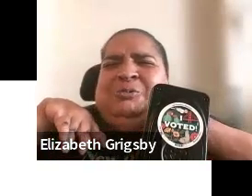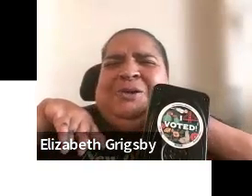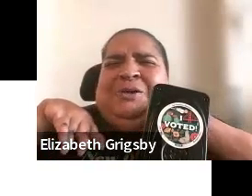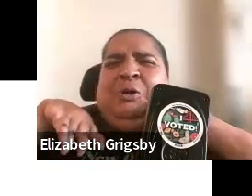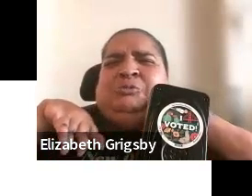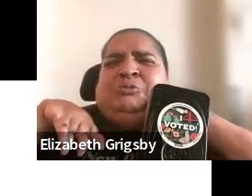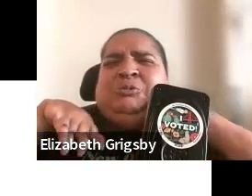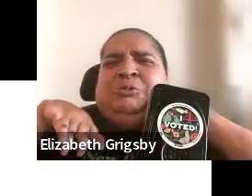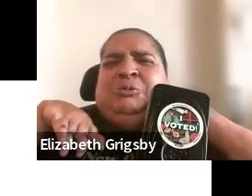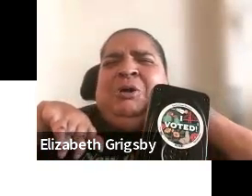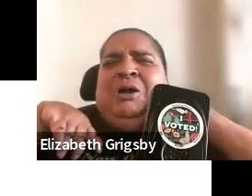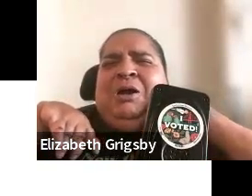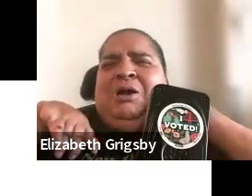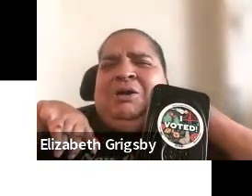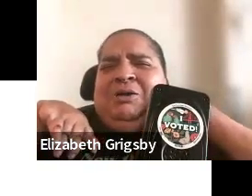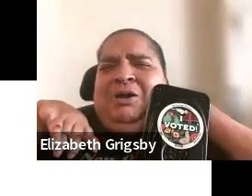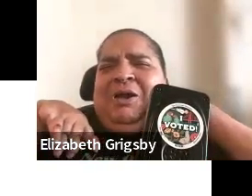who do we go to